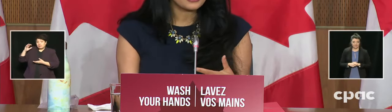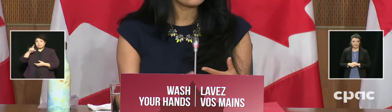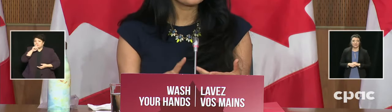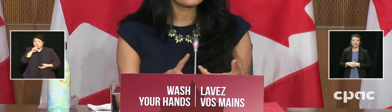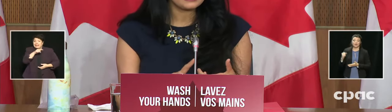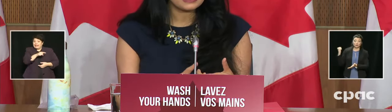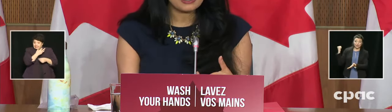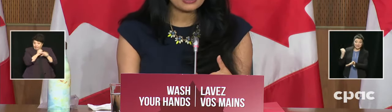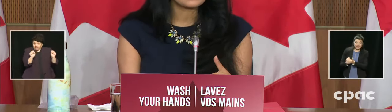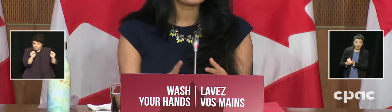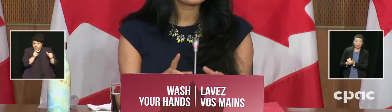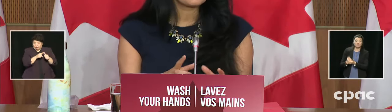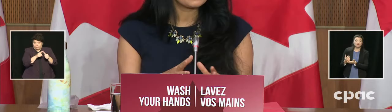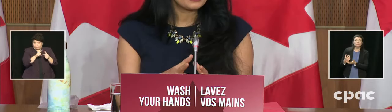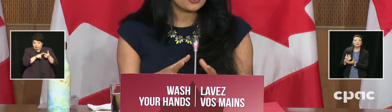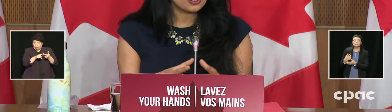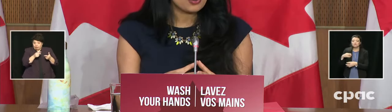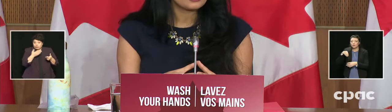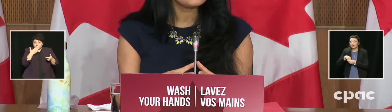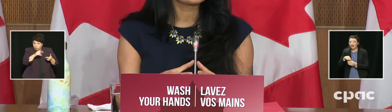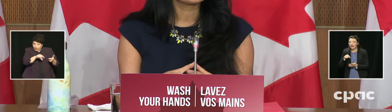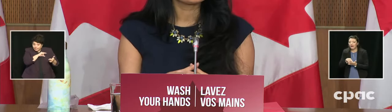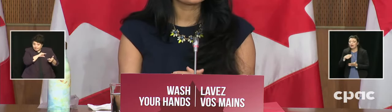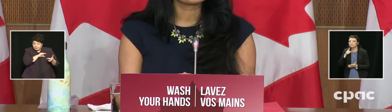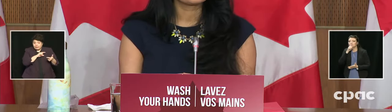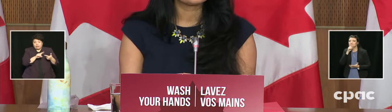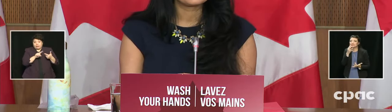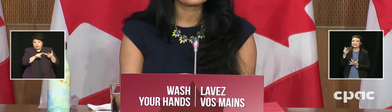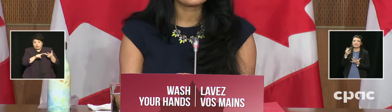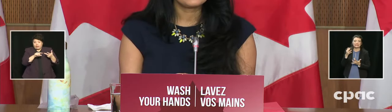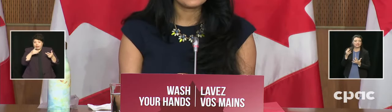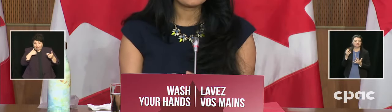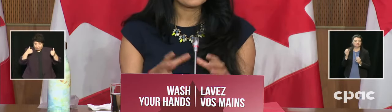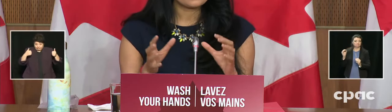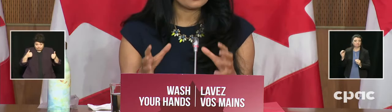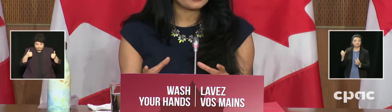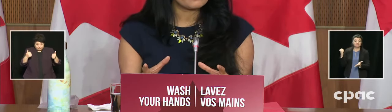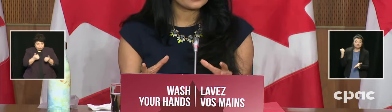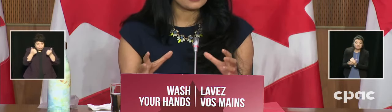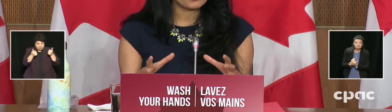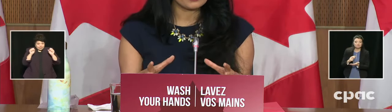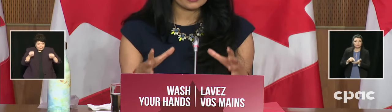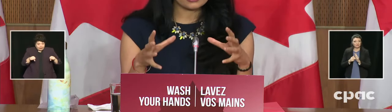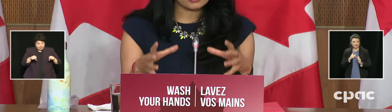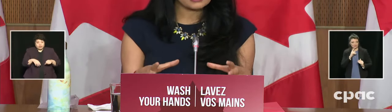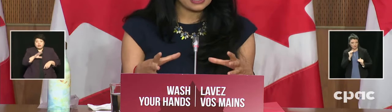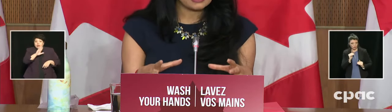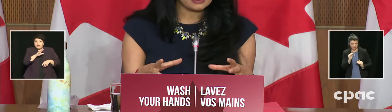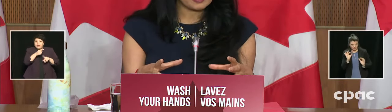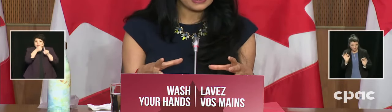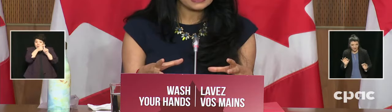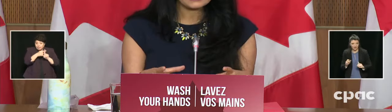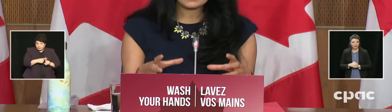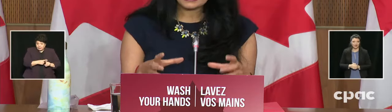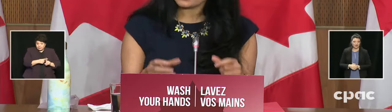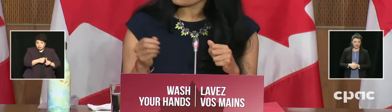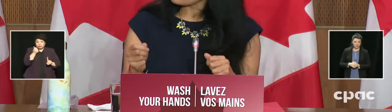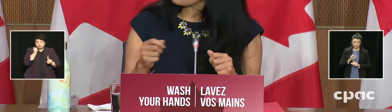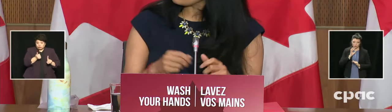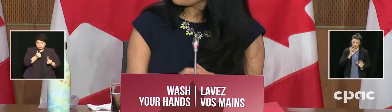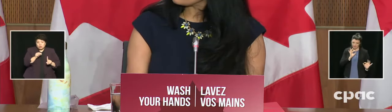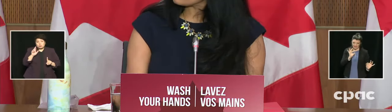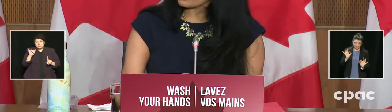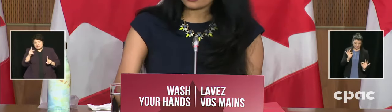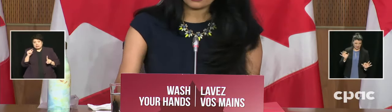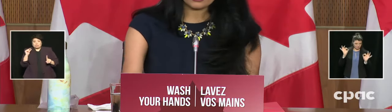efficacious, high quality? Can we scale it up? Are there quality assurance measures in place? And do the benefits outweigh the risk? So that's that piece. And then I'll